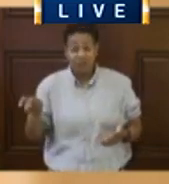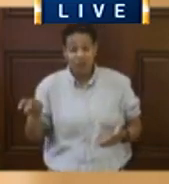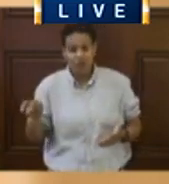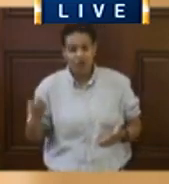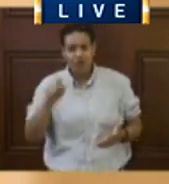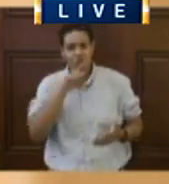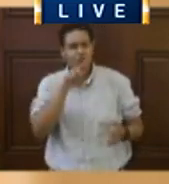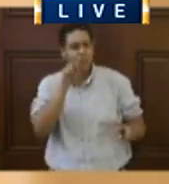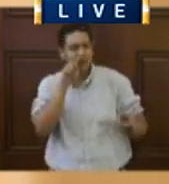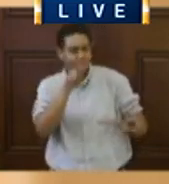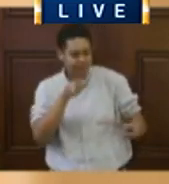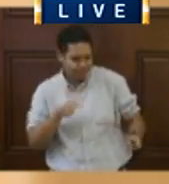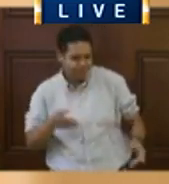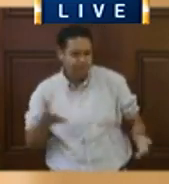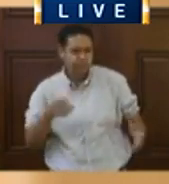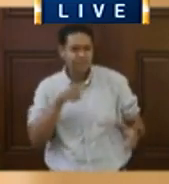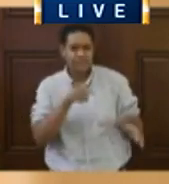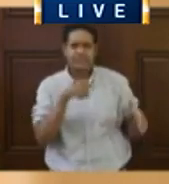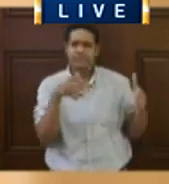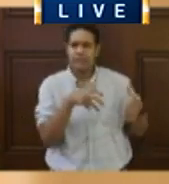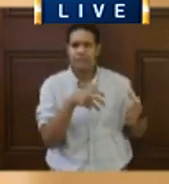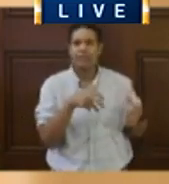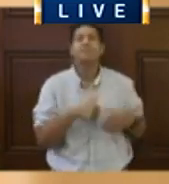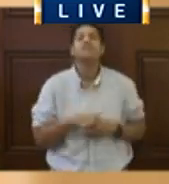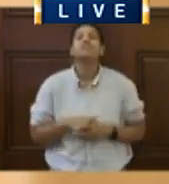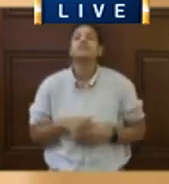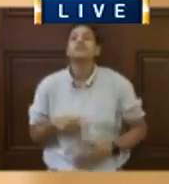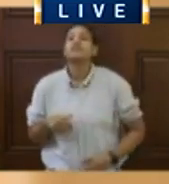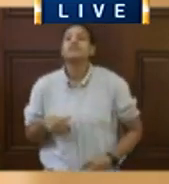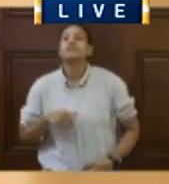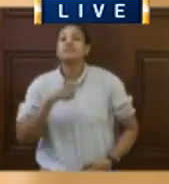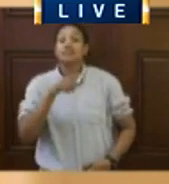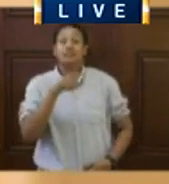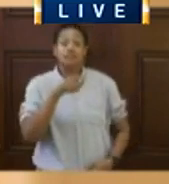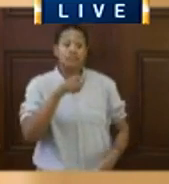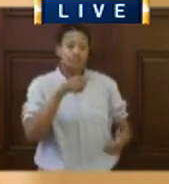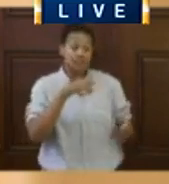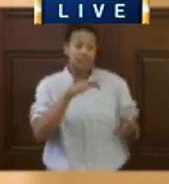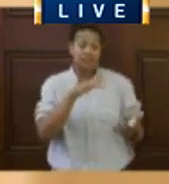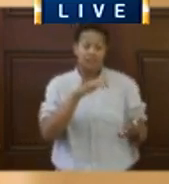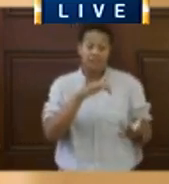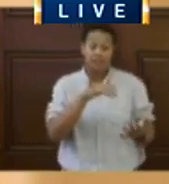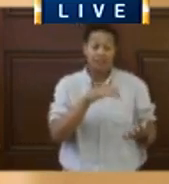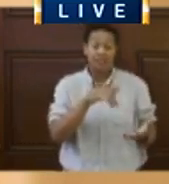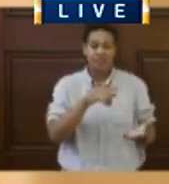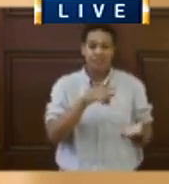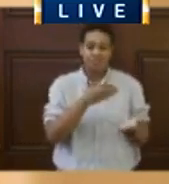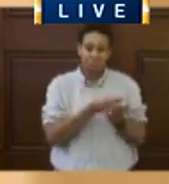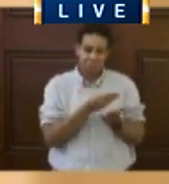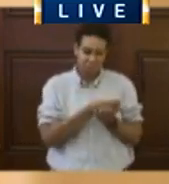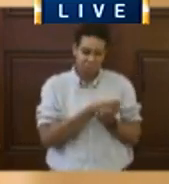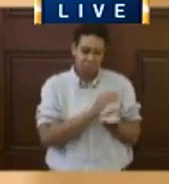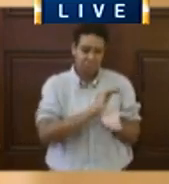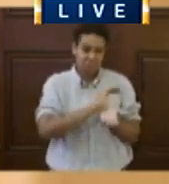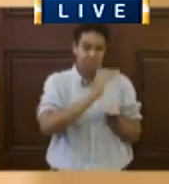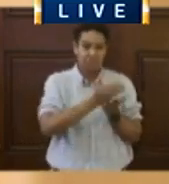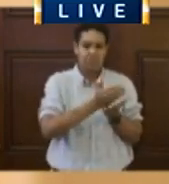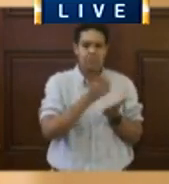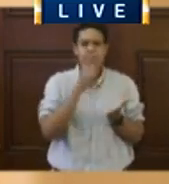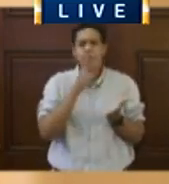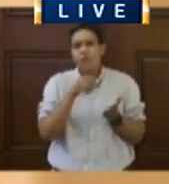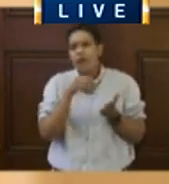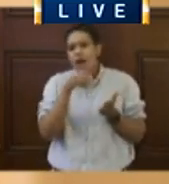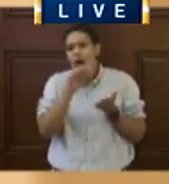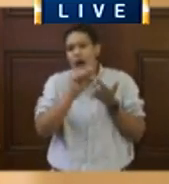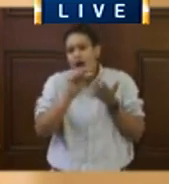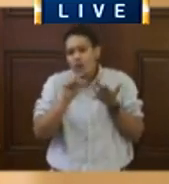address this segment, and a sum that we can supplement with reallocations of expenditure. But basically how this